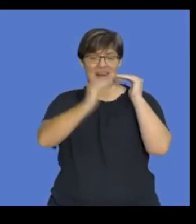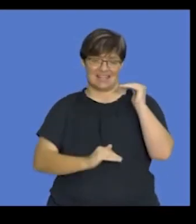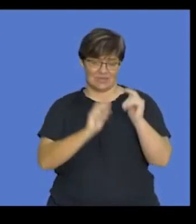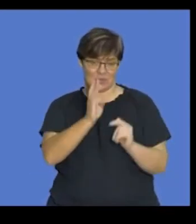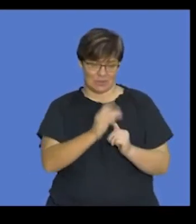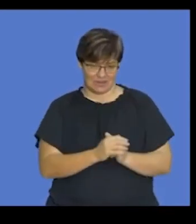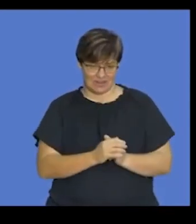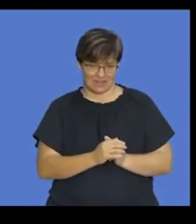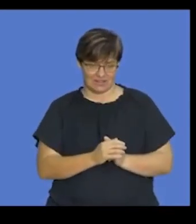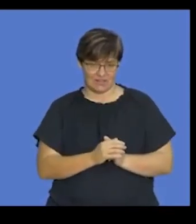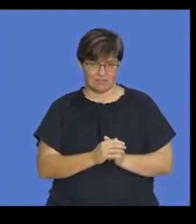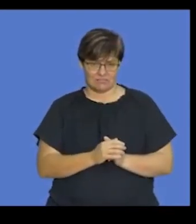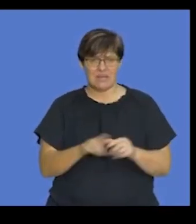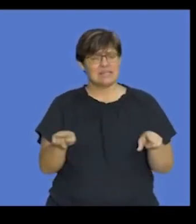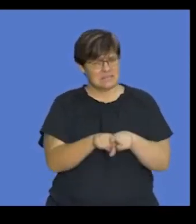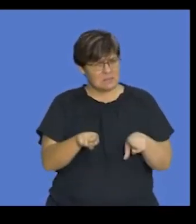going to do